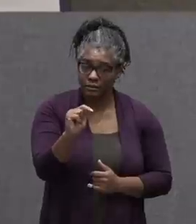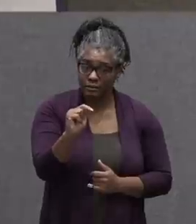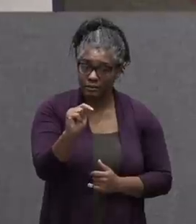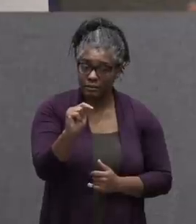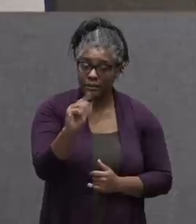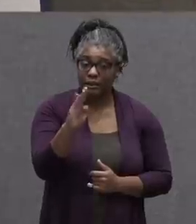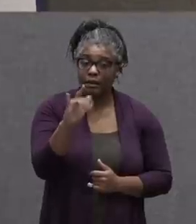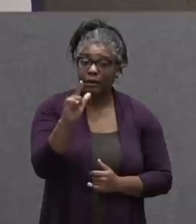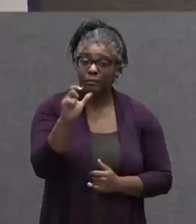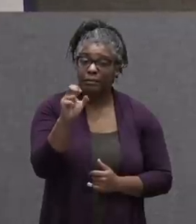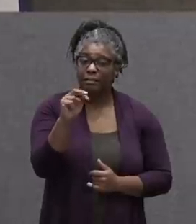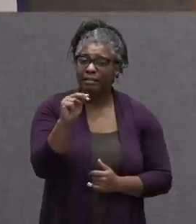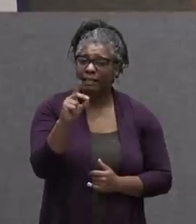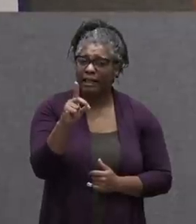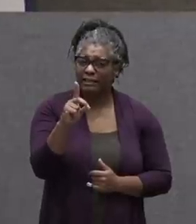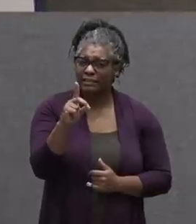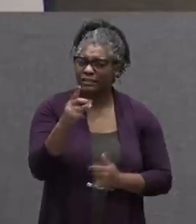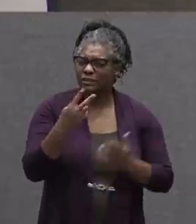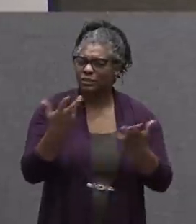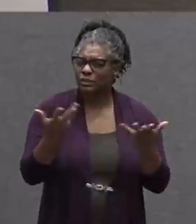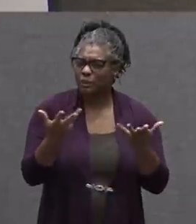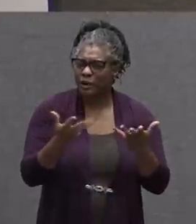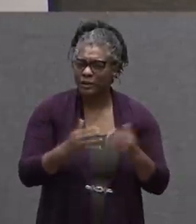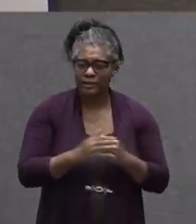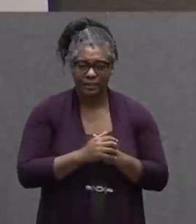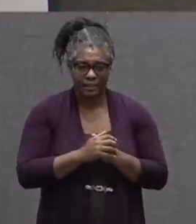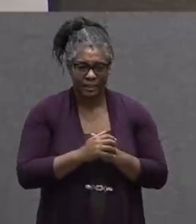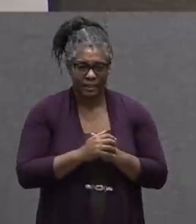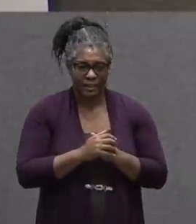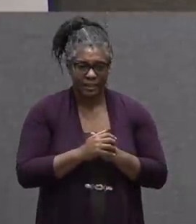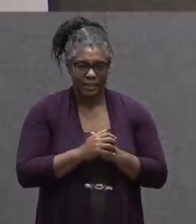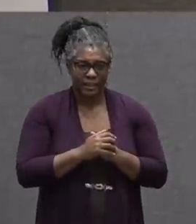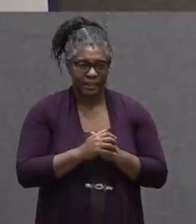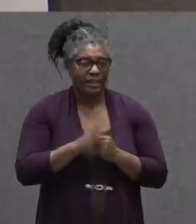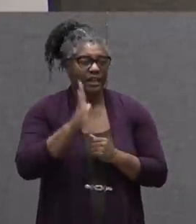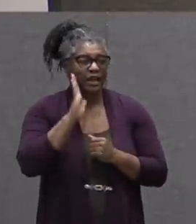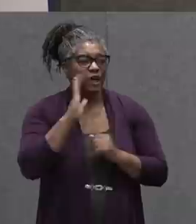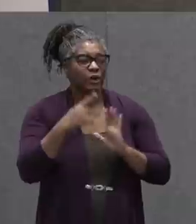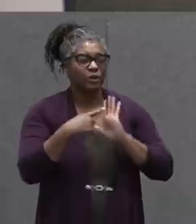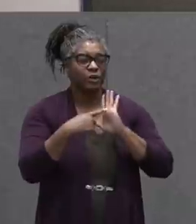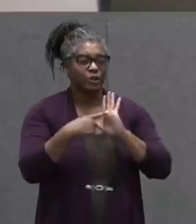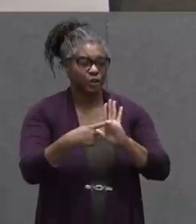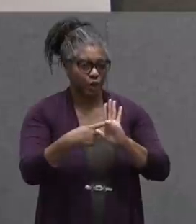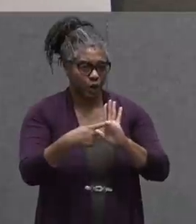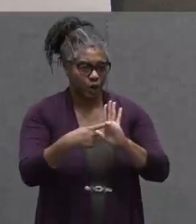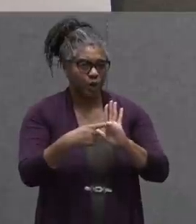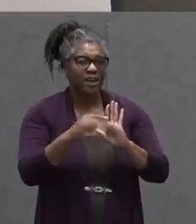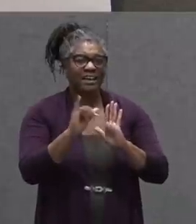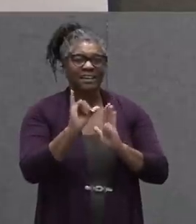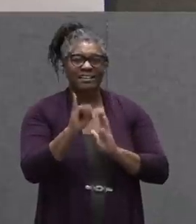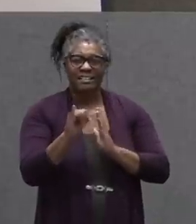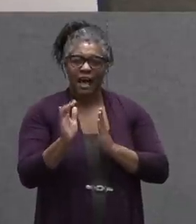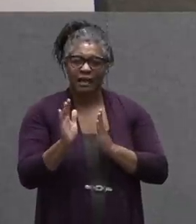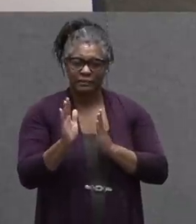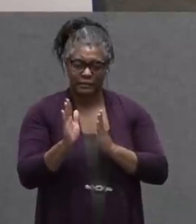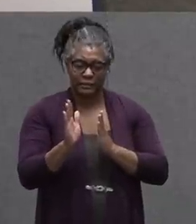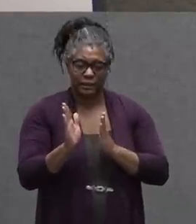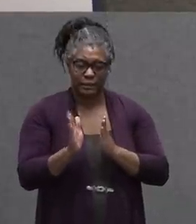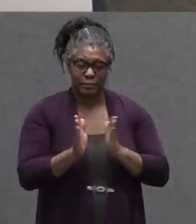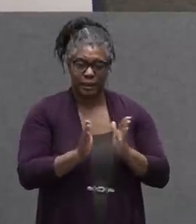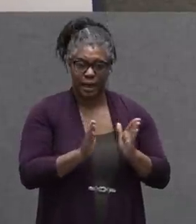I'm going to use sticky notes to show you the spelling pattern for our consonant blends, and then we'll practice building a few